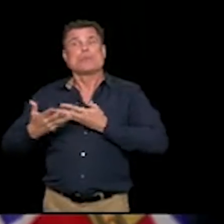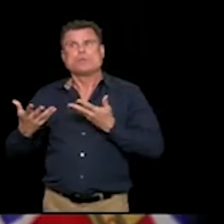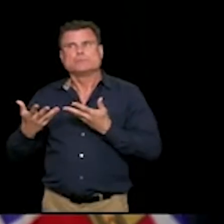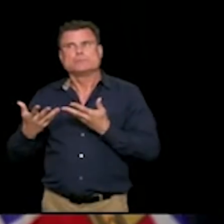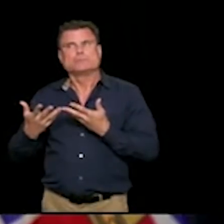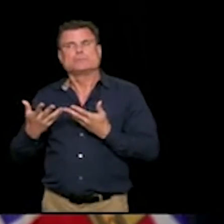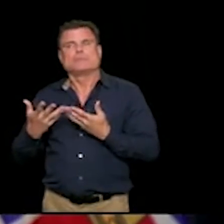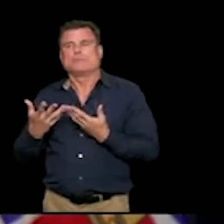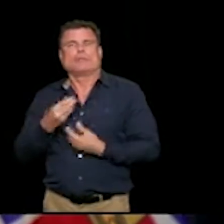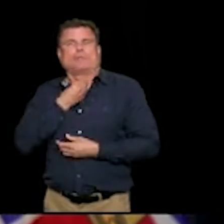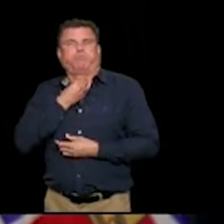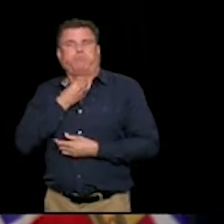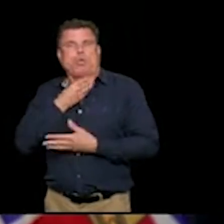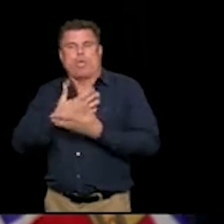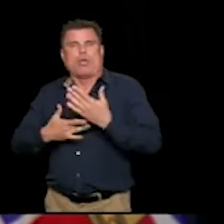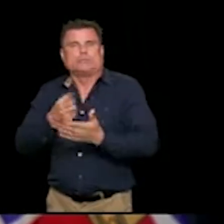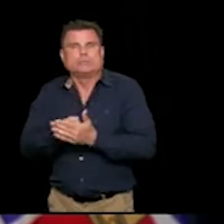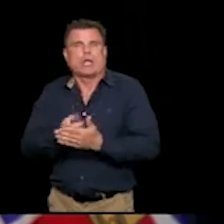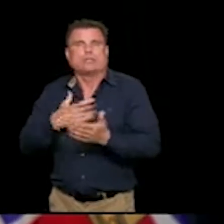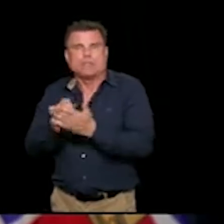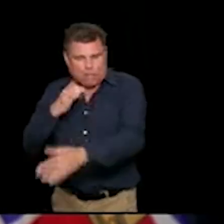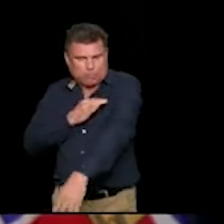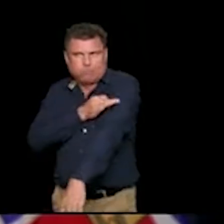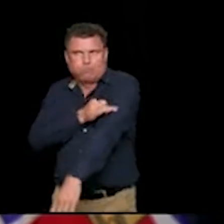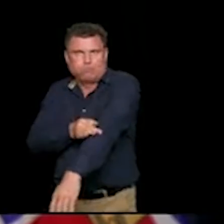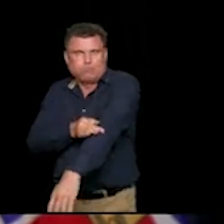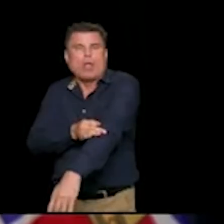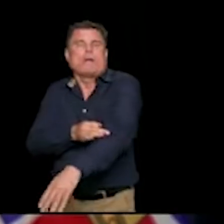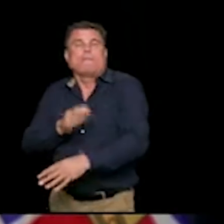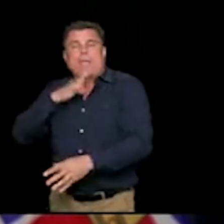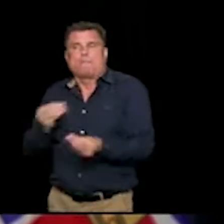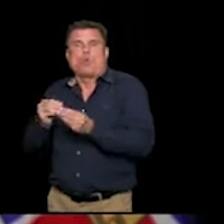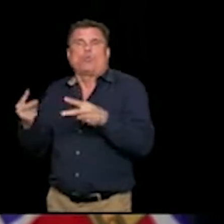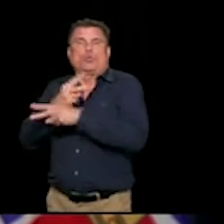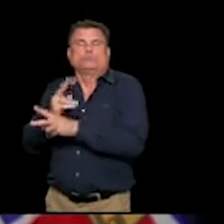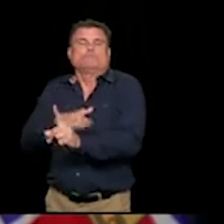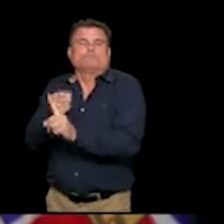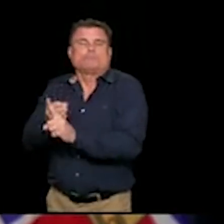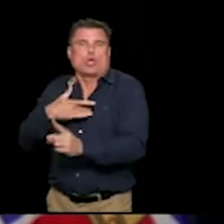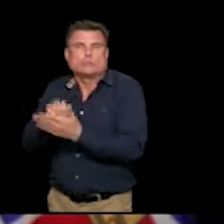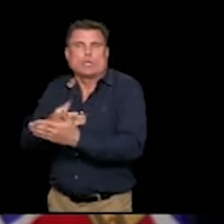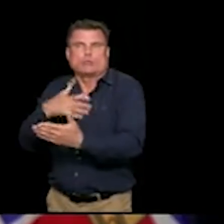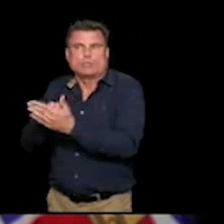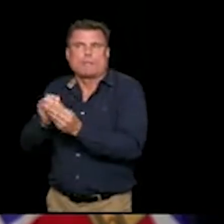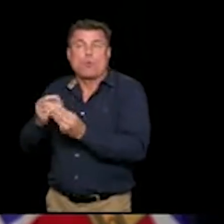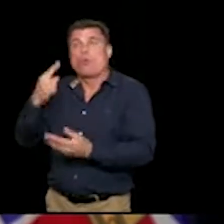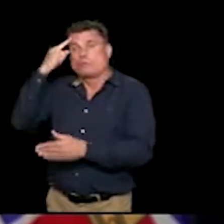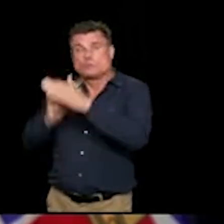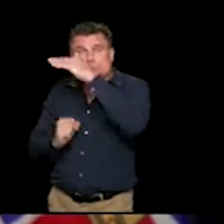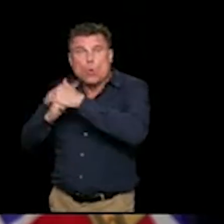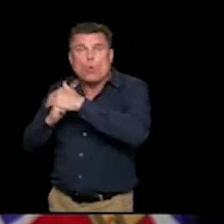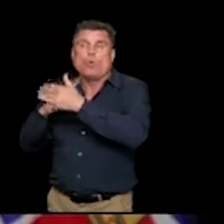blood, and that can lead to clotting of the arteries around the heart and heart attacks, or it can lead to challenges